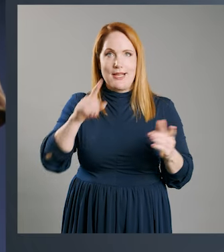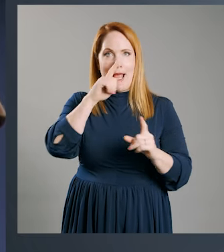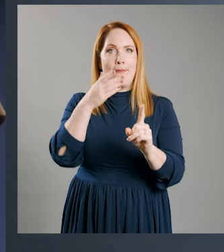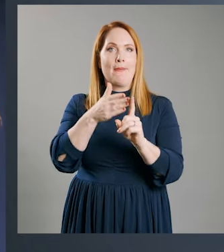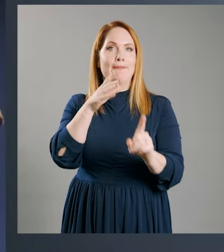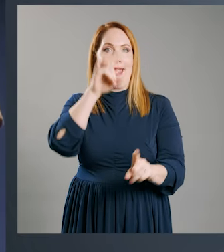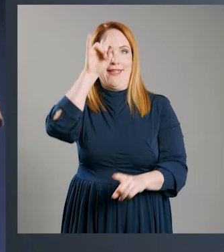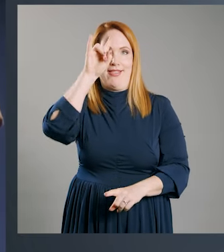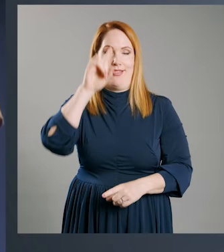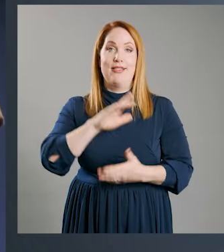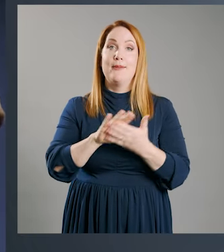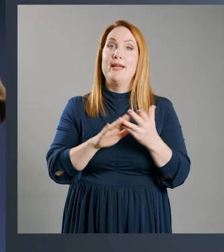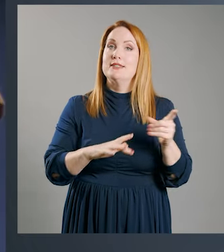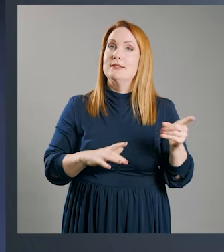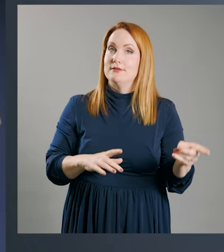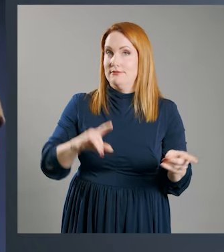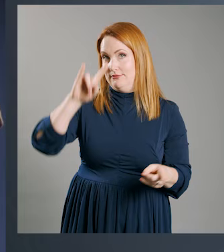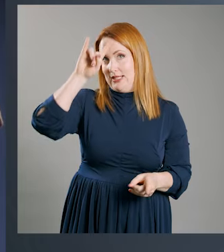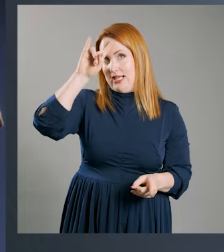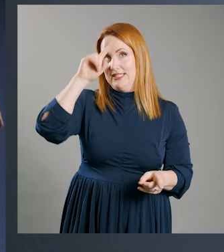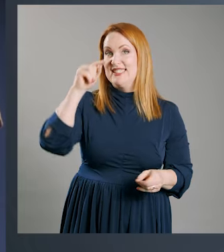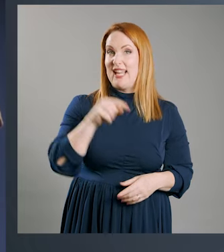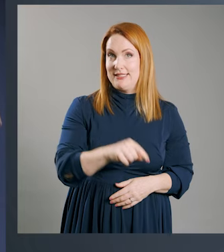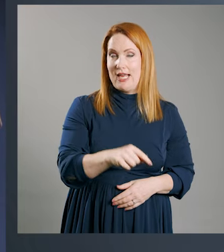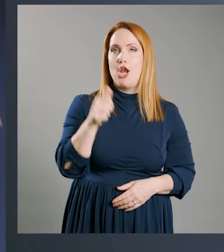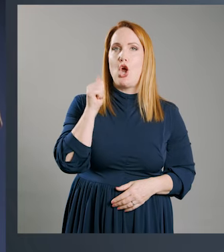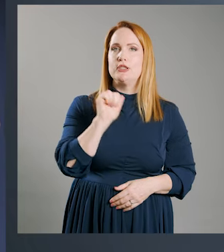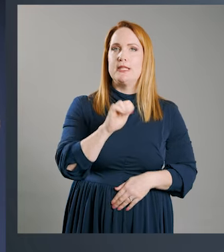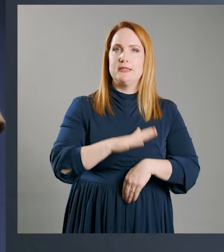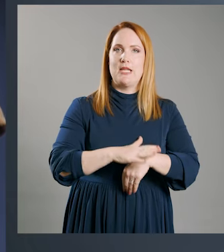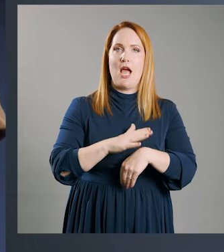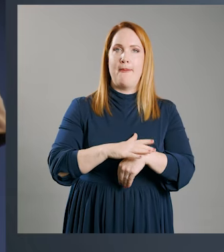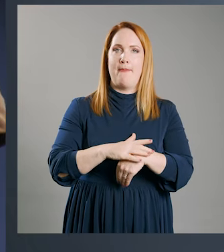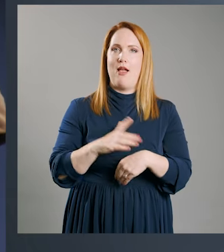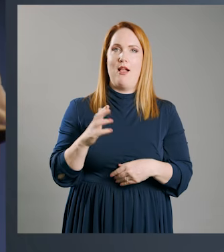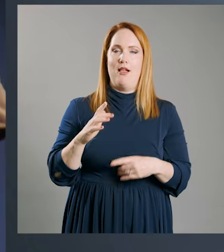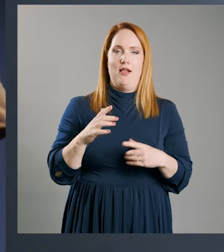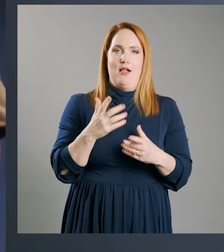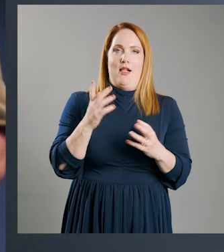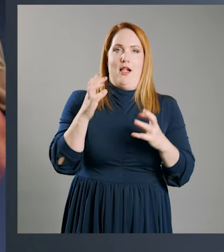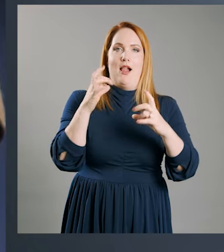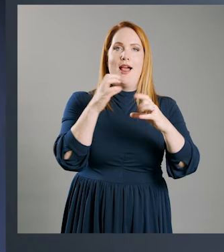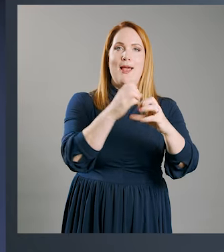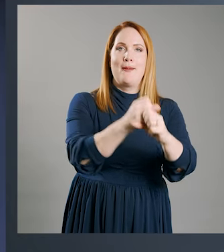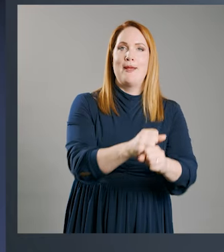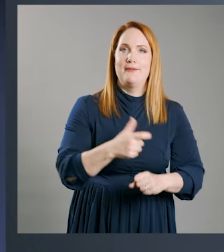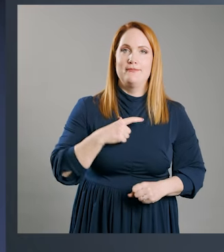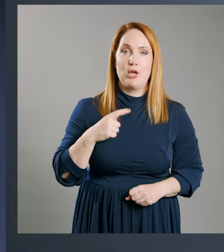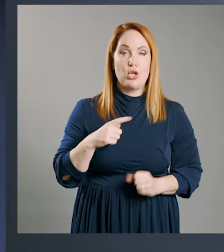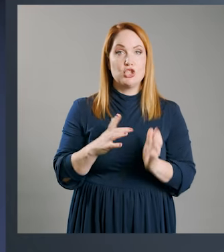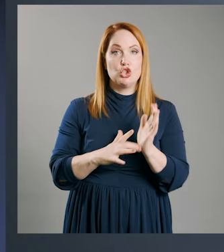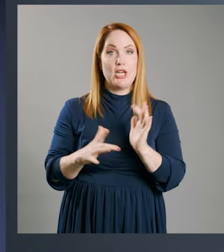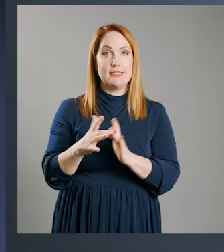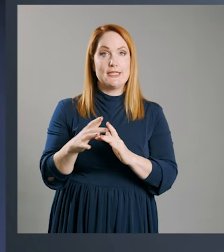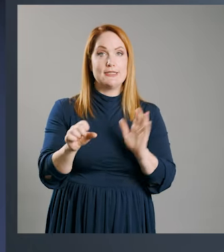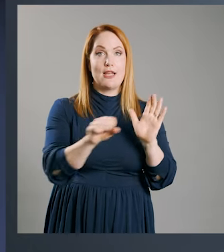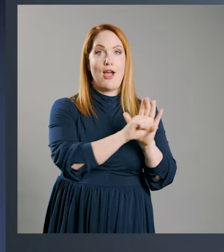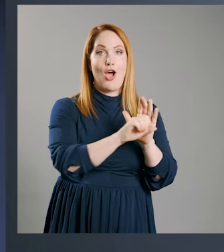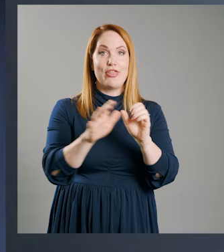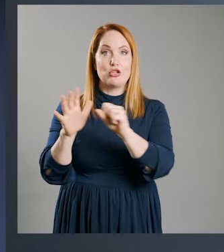is a reminder that Satan knows his time is up because Jesus has secured the victory. What Jesus did on the cross